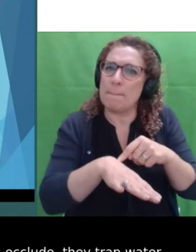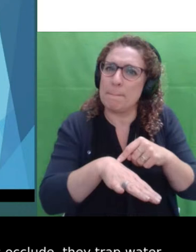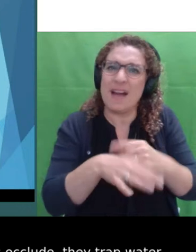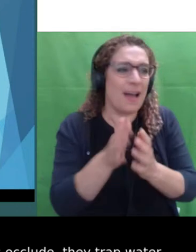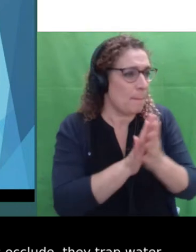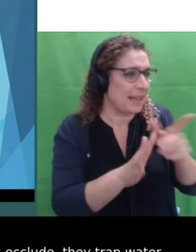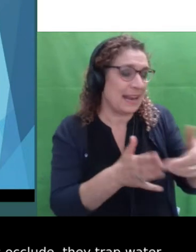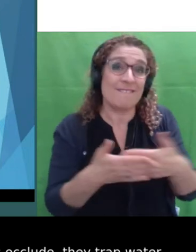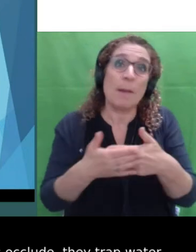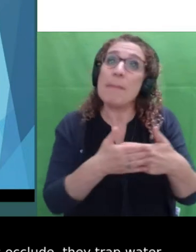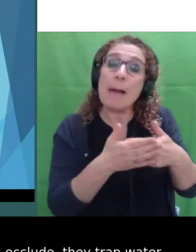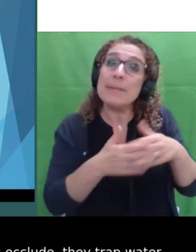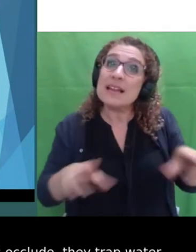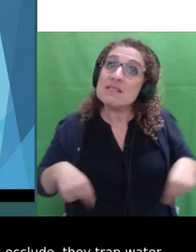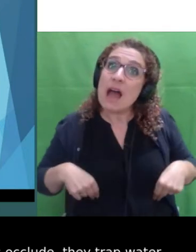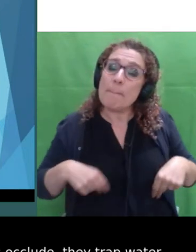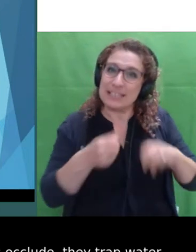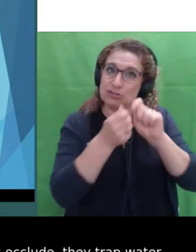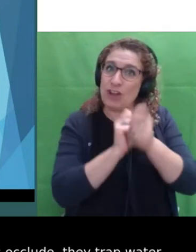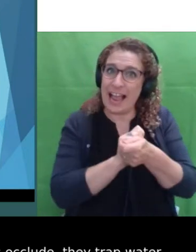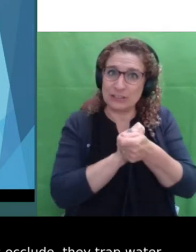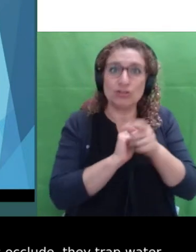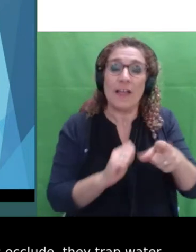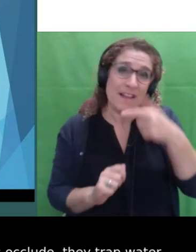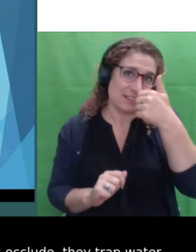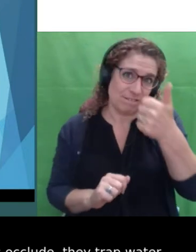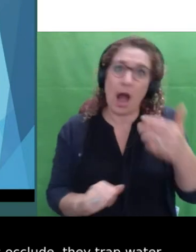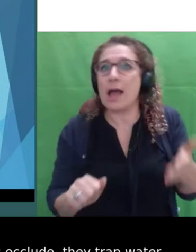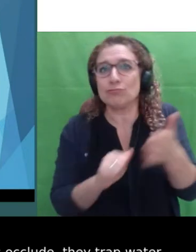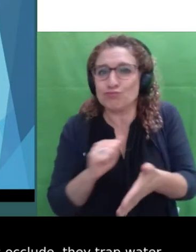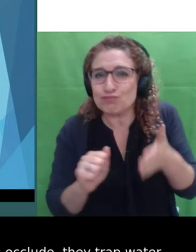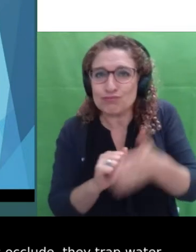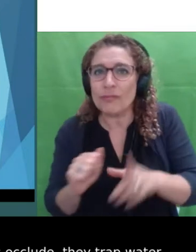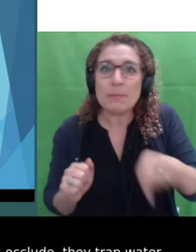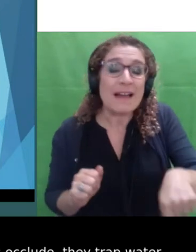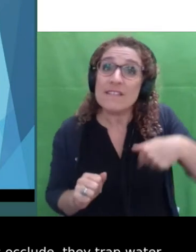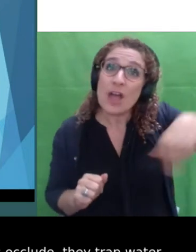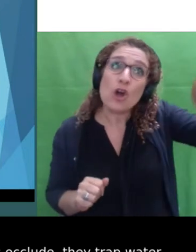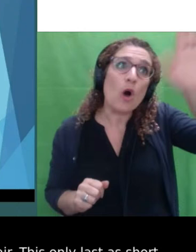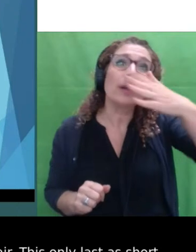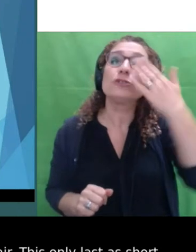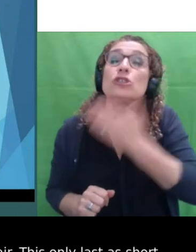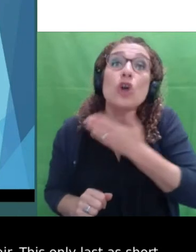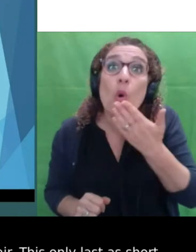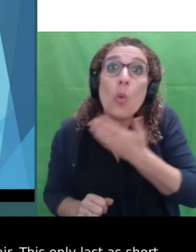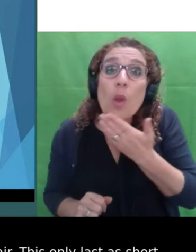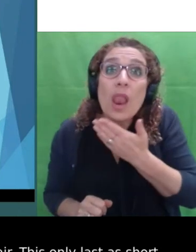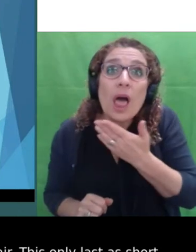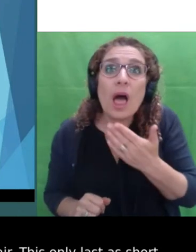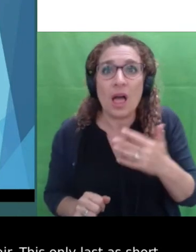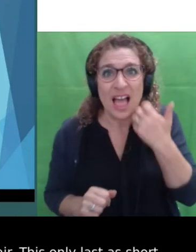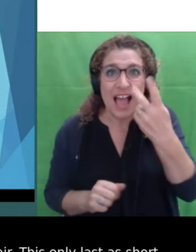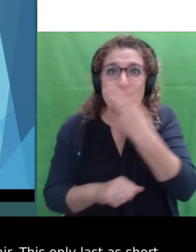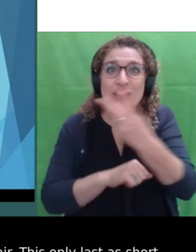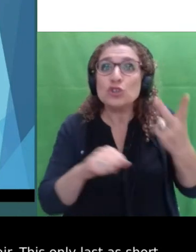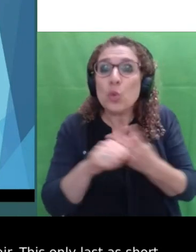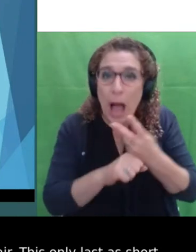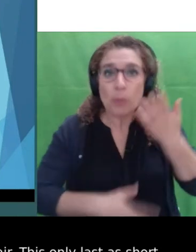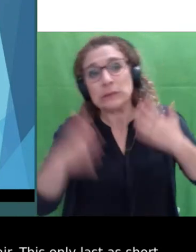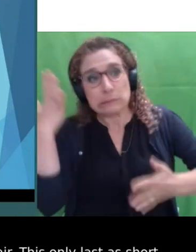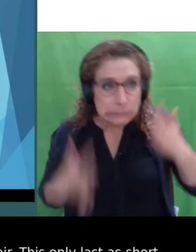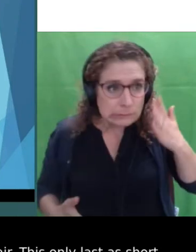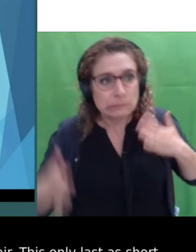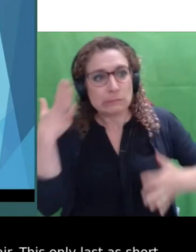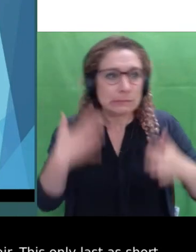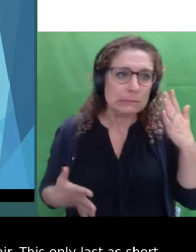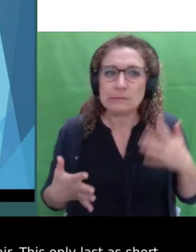nappy change excellent but for somebody who's going to school or college to put on ammonia every two hours will be ardeous if